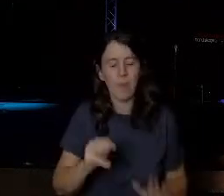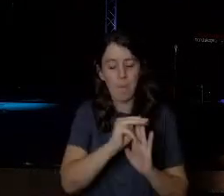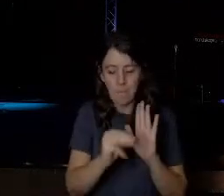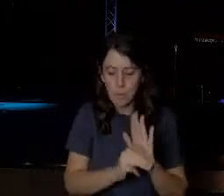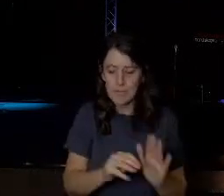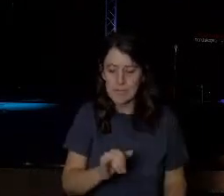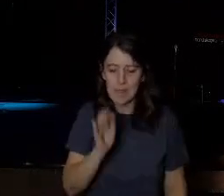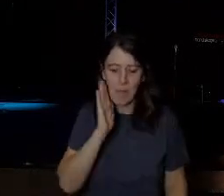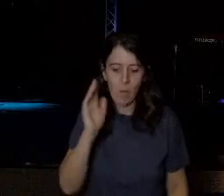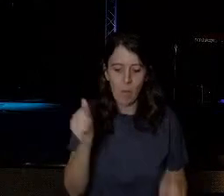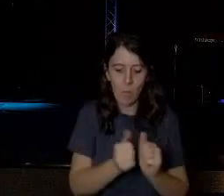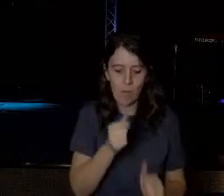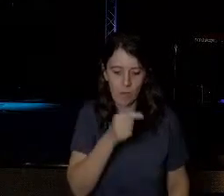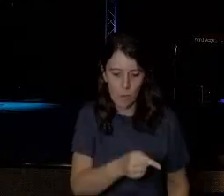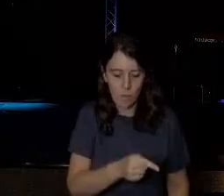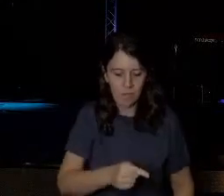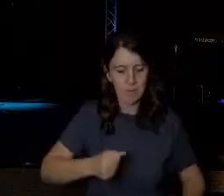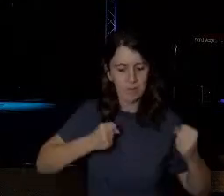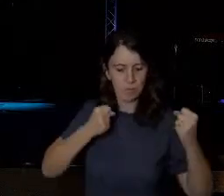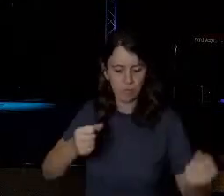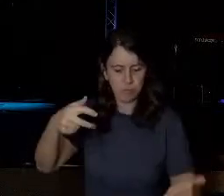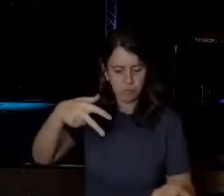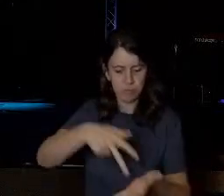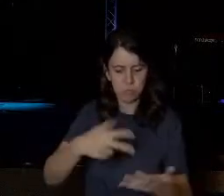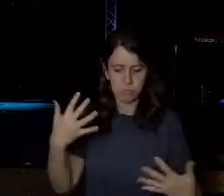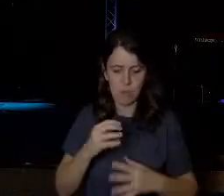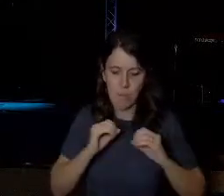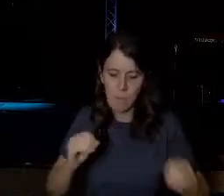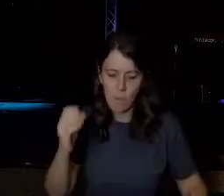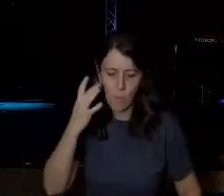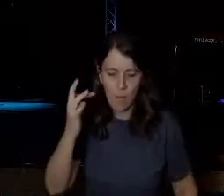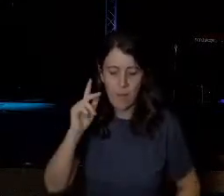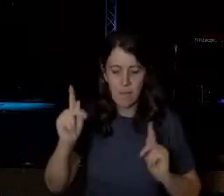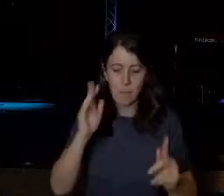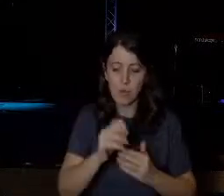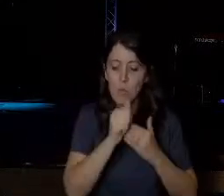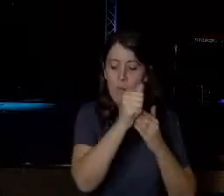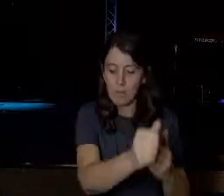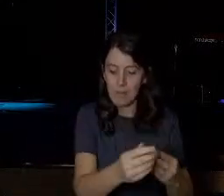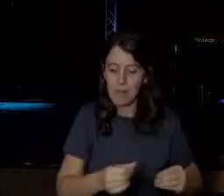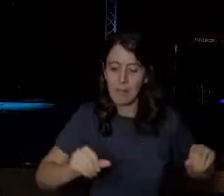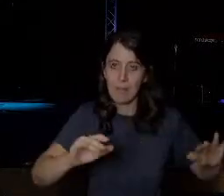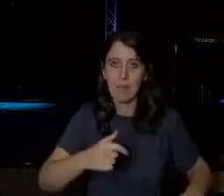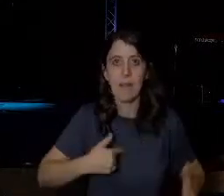I will never leave you nor forsake you. Be strong and courageous because you will lead these people to